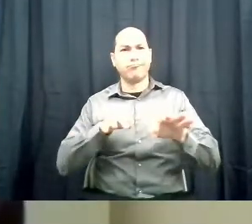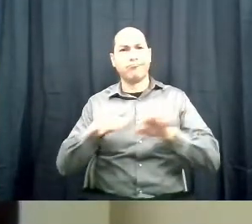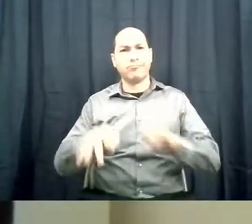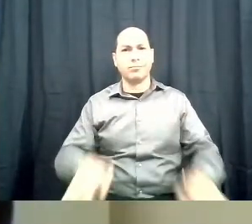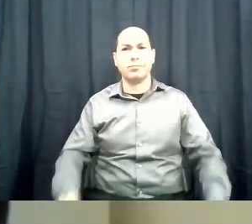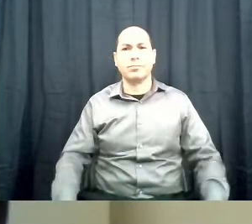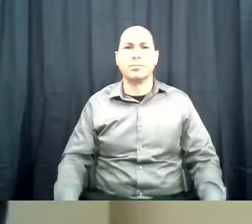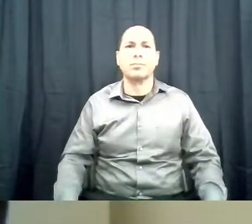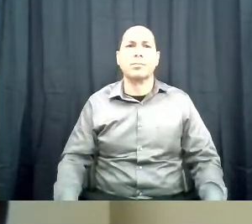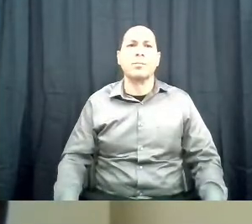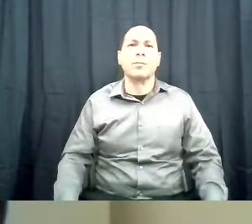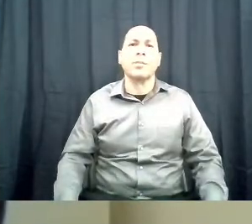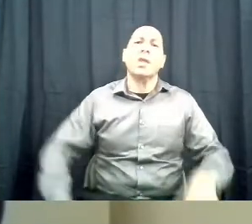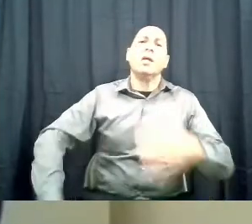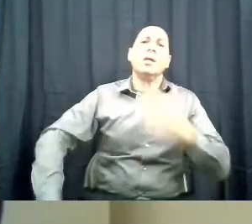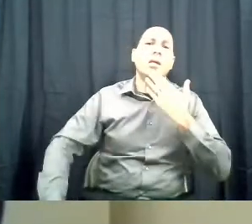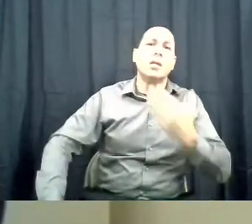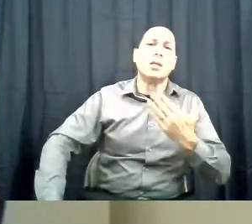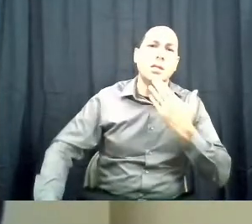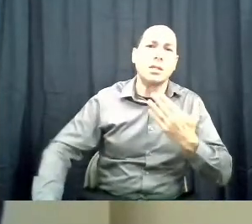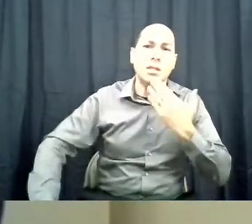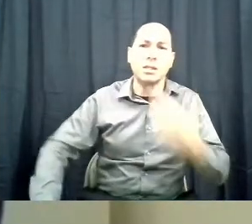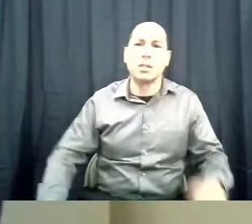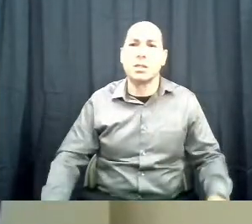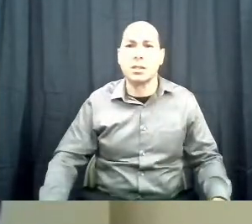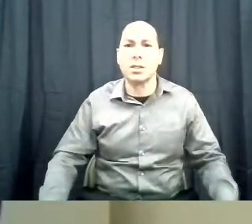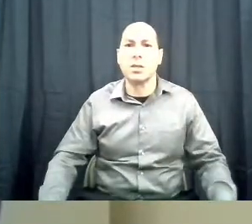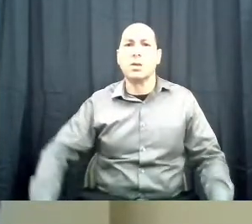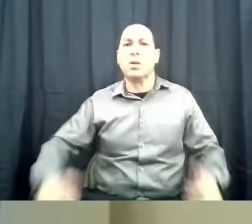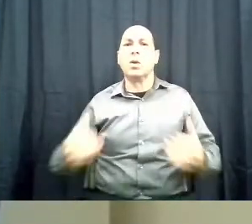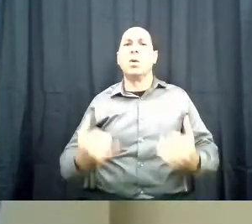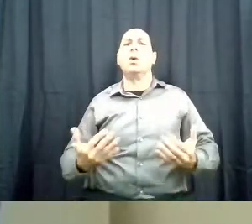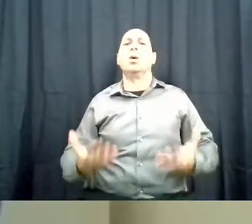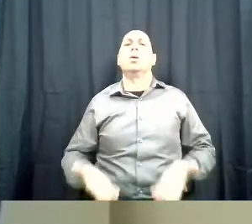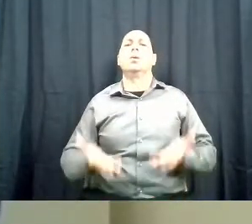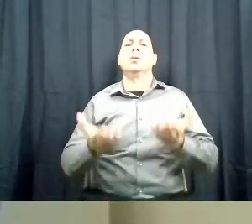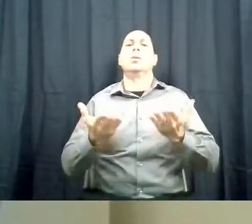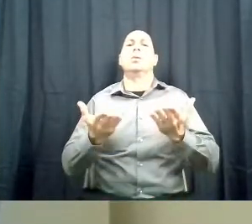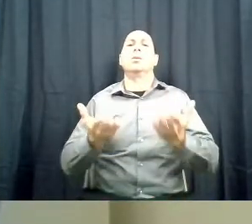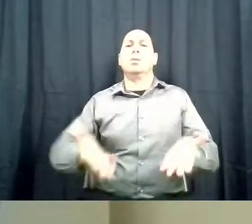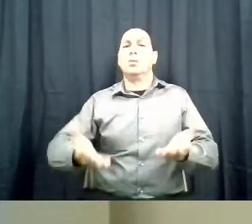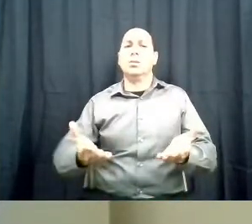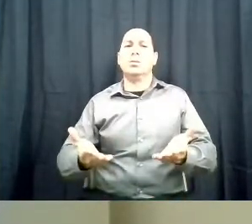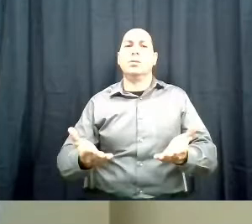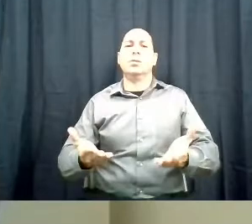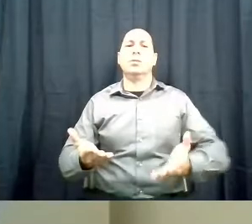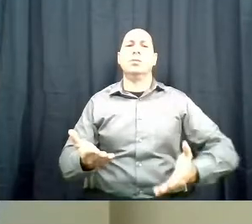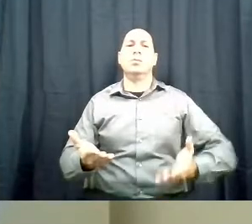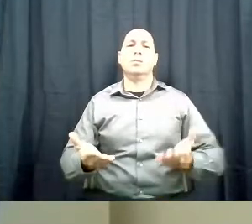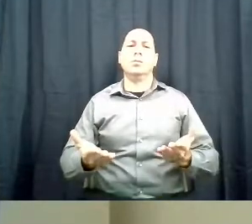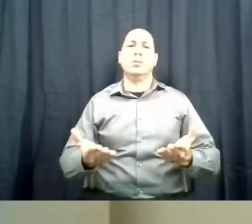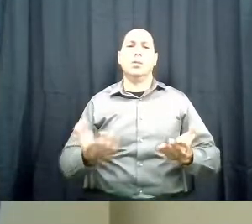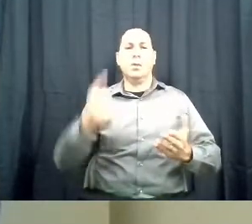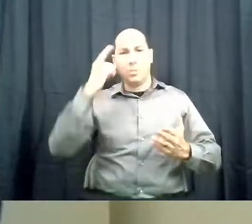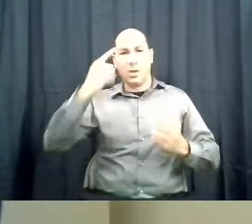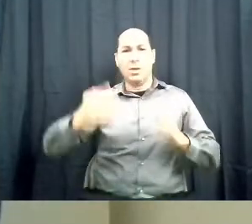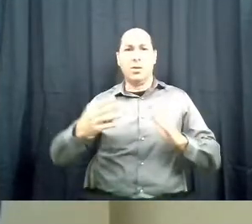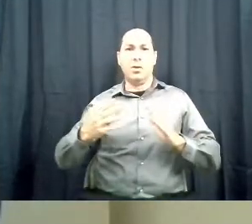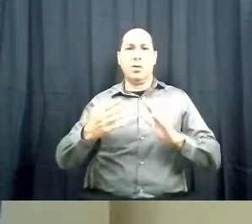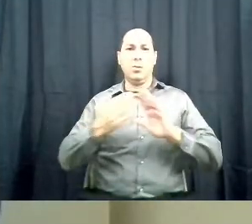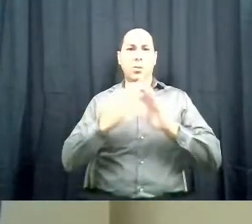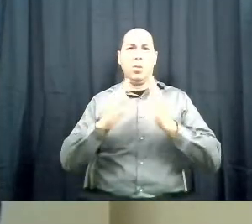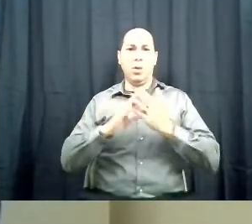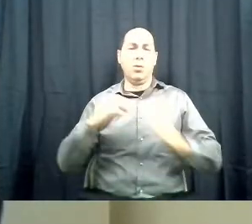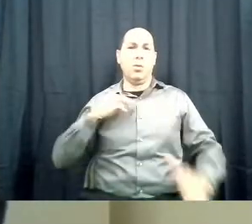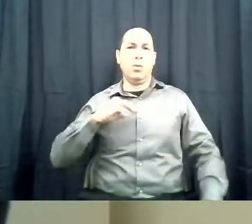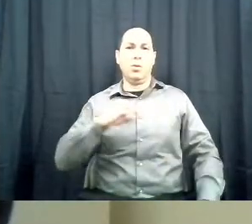you, Mr. Chair. Today I bring to you a proposal by the municipality of Gurabo under Section 207